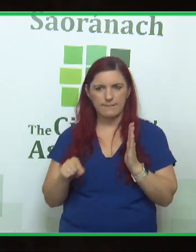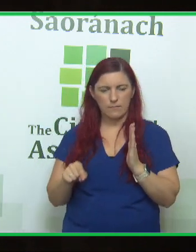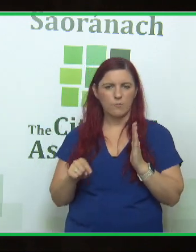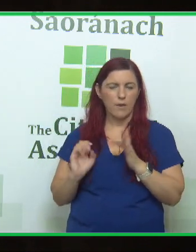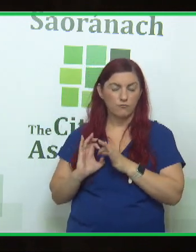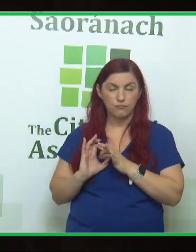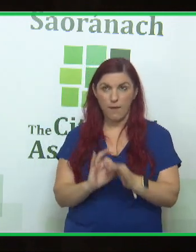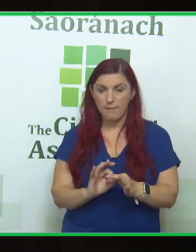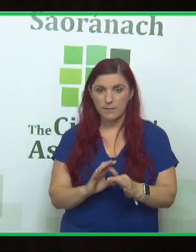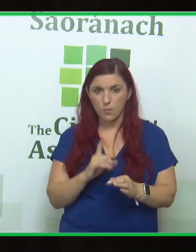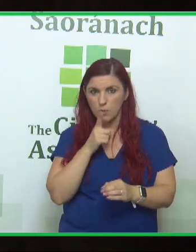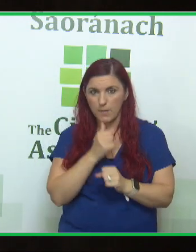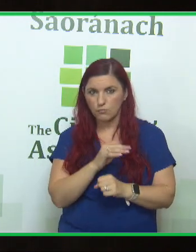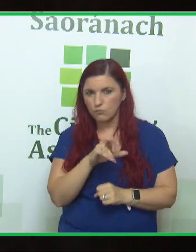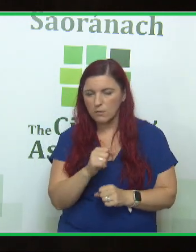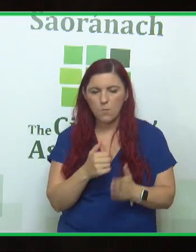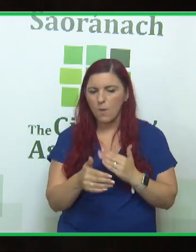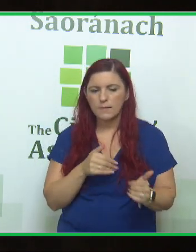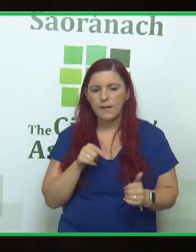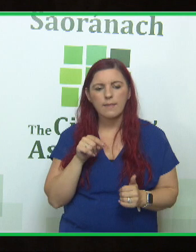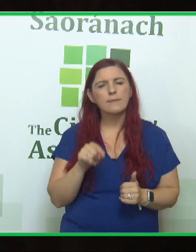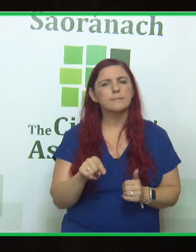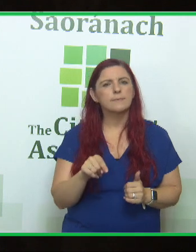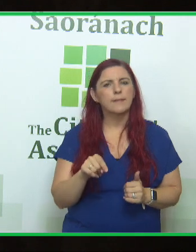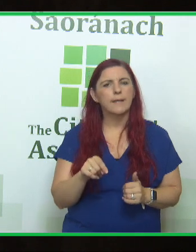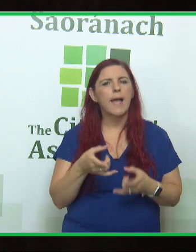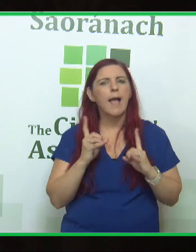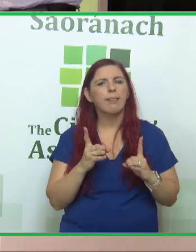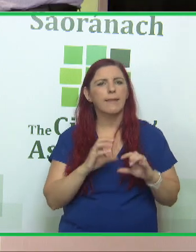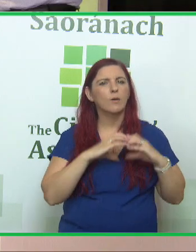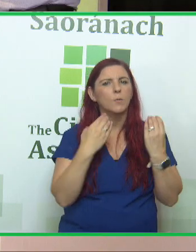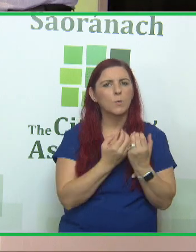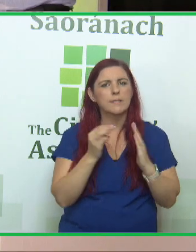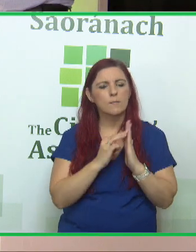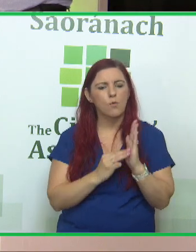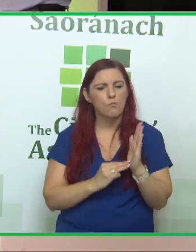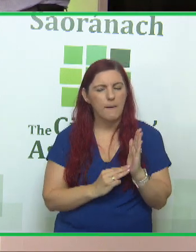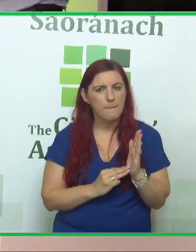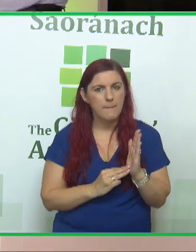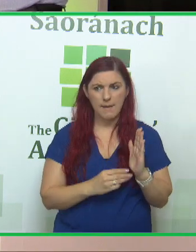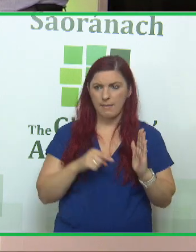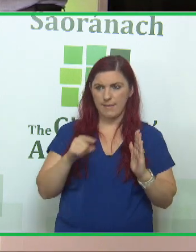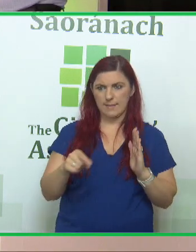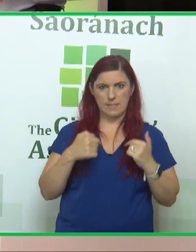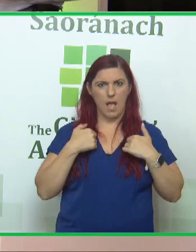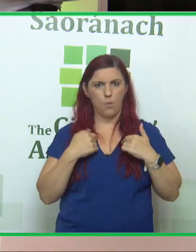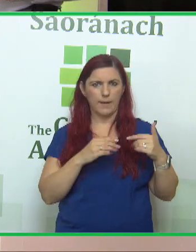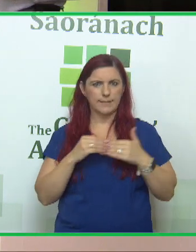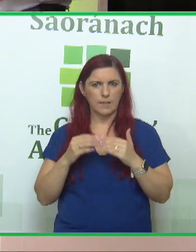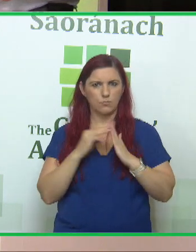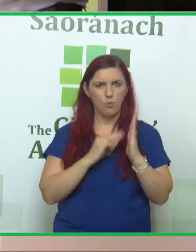from a drugs perspective, and that's the Healthy Communities programme. And this is our flagship programme to address